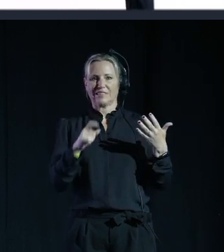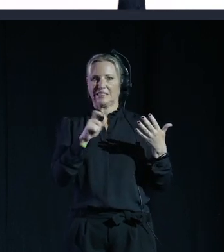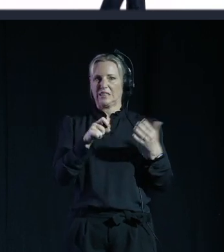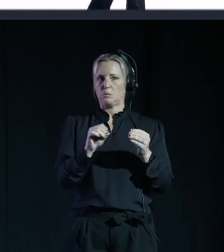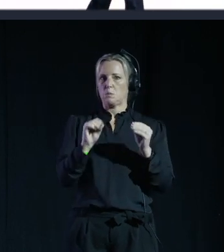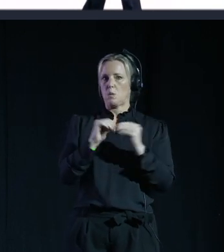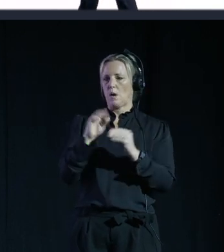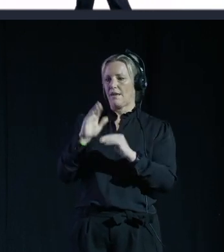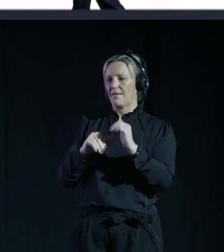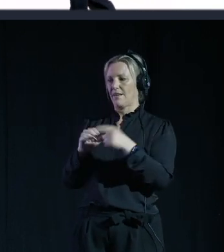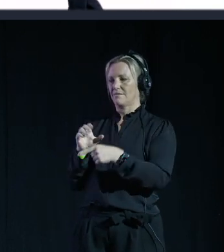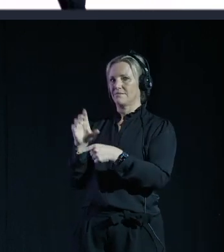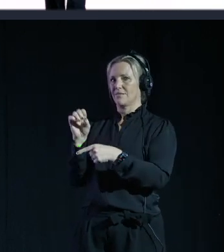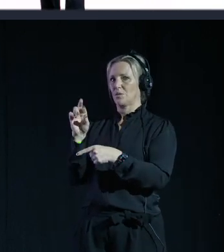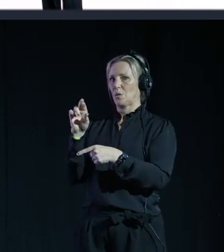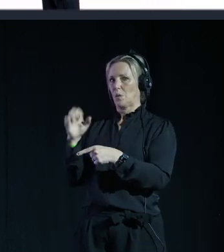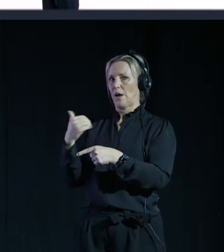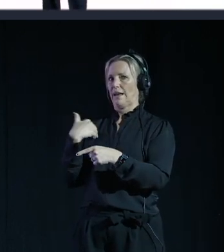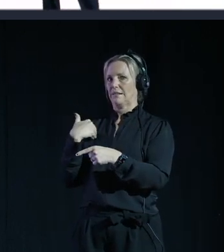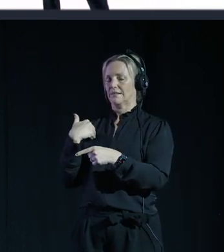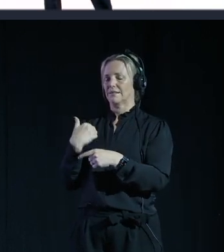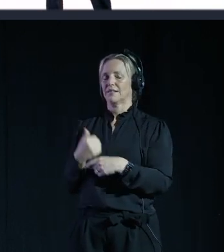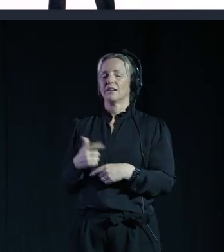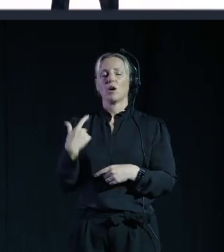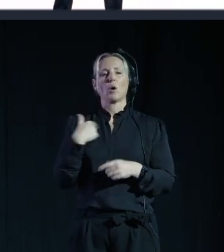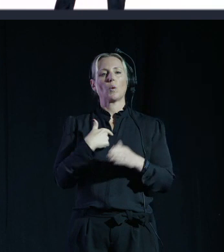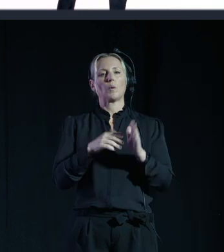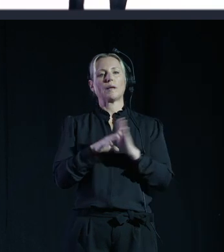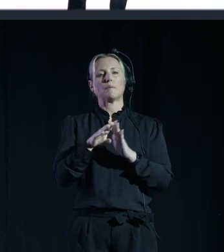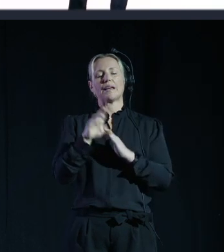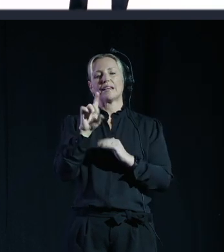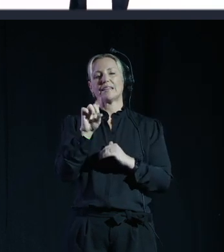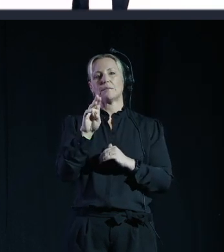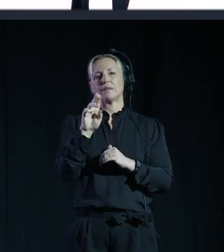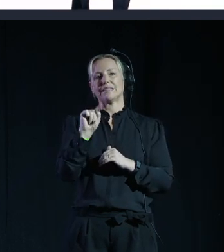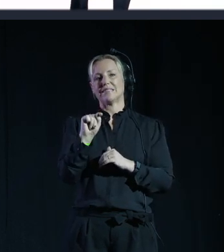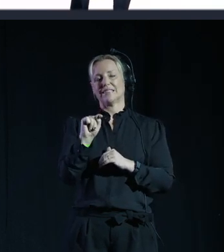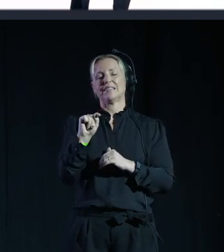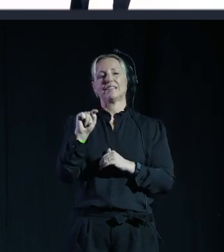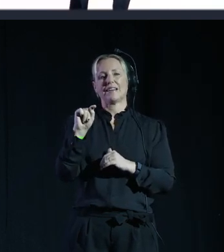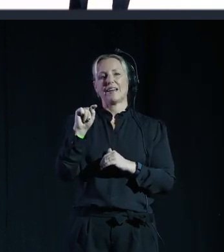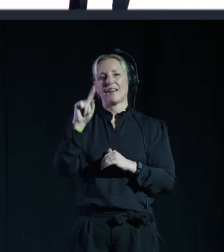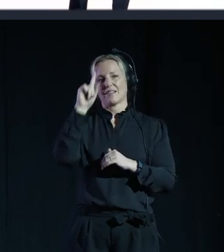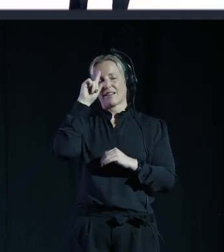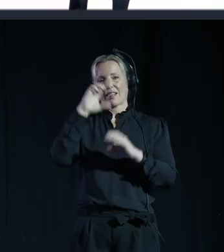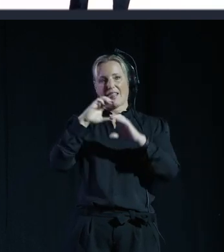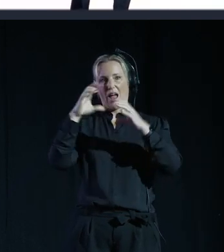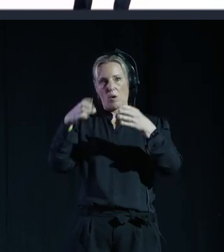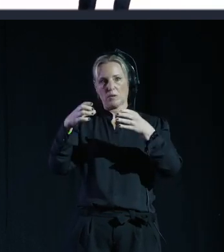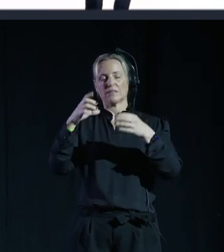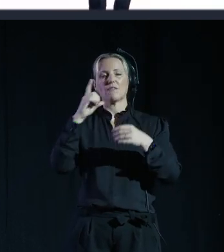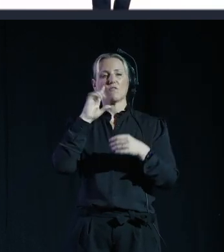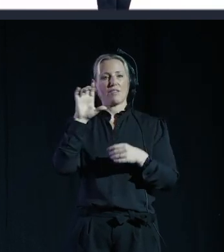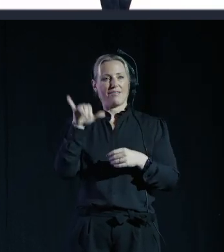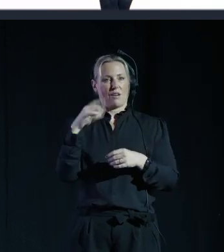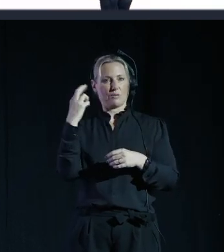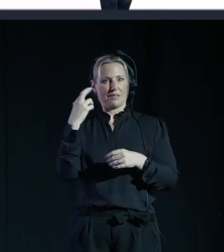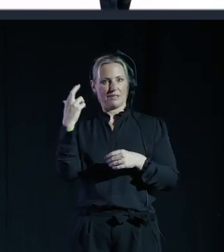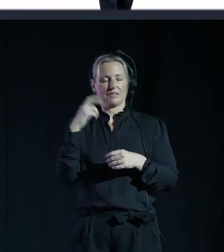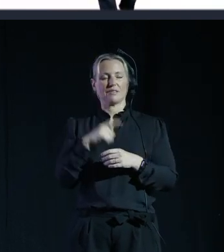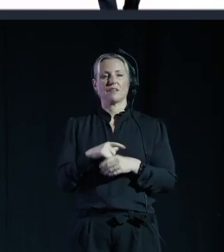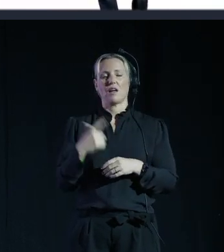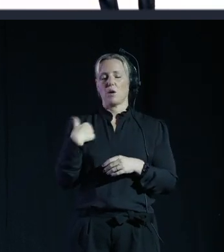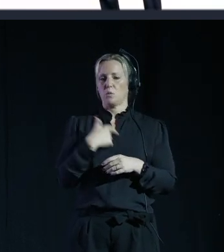provide. So we created DBT Cloud in 2019 to address these problems. And we've been working hard to improve it ever